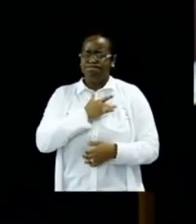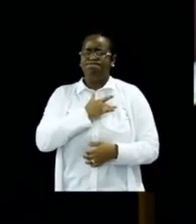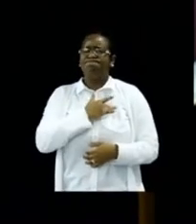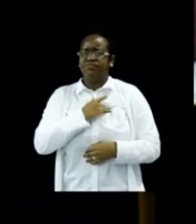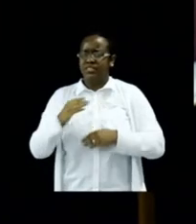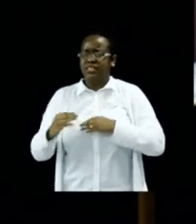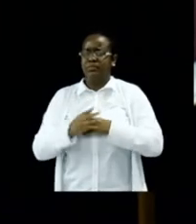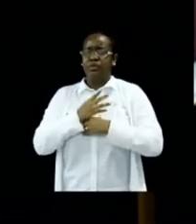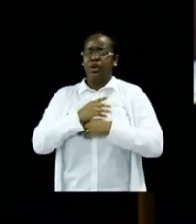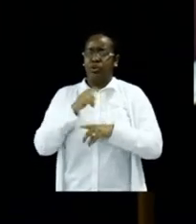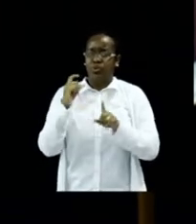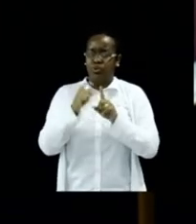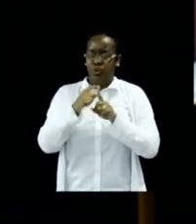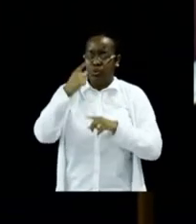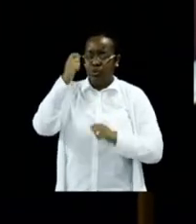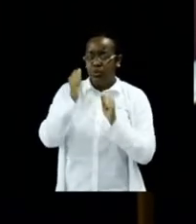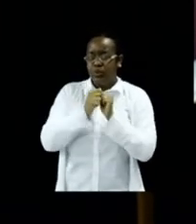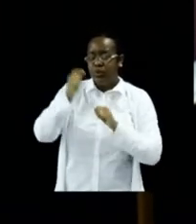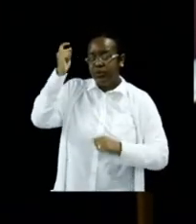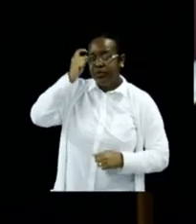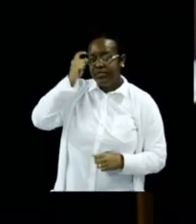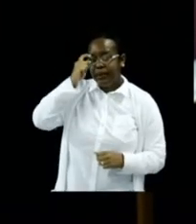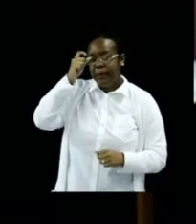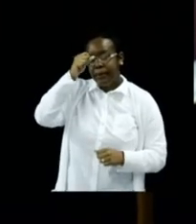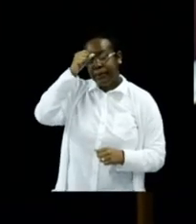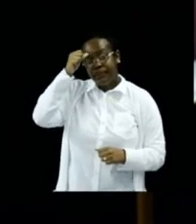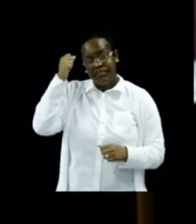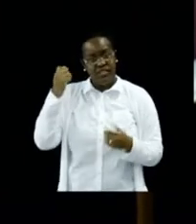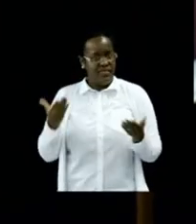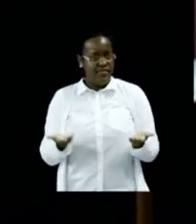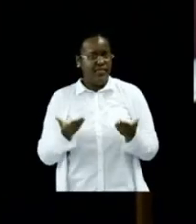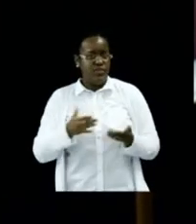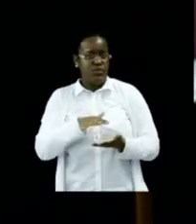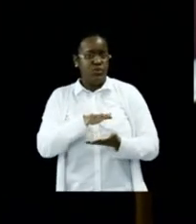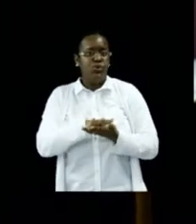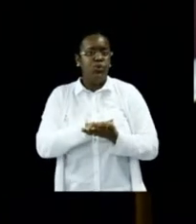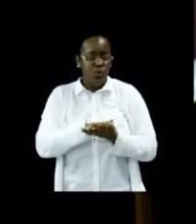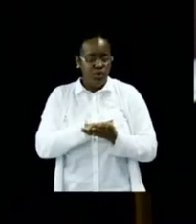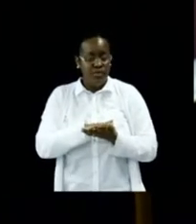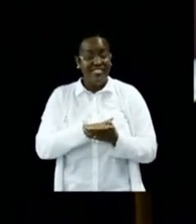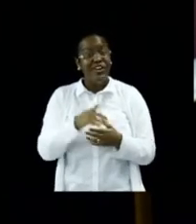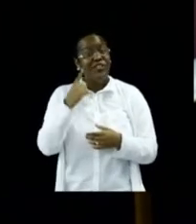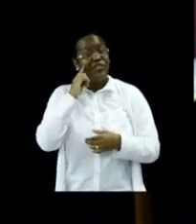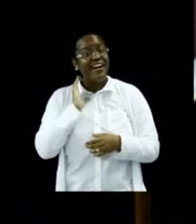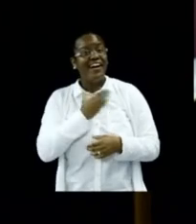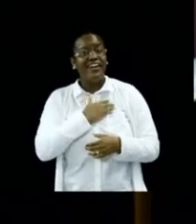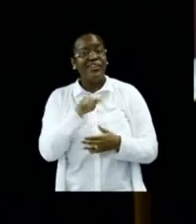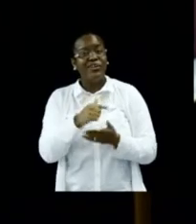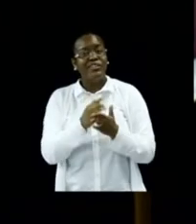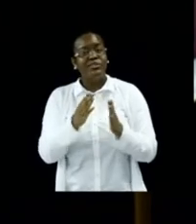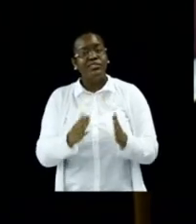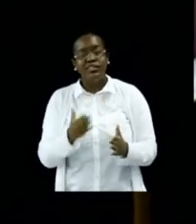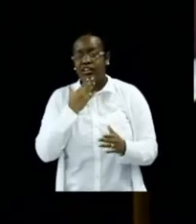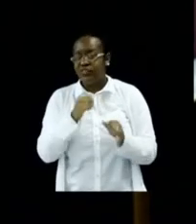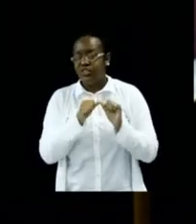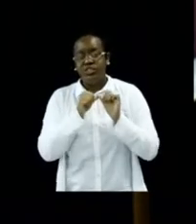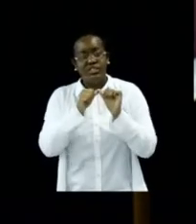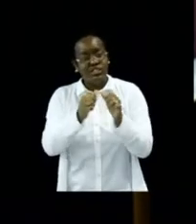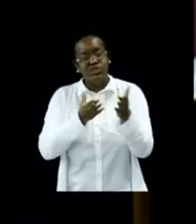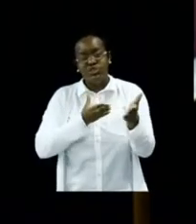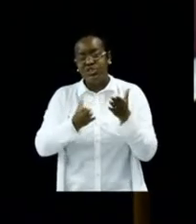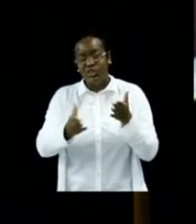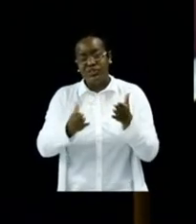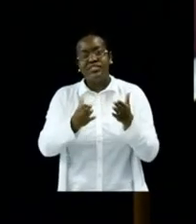wisdom. On behalf of the Barbara Jordan Mickey Leland School of Public Affairs and our graduates, thank you for continued service to your alma